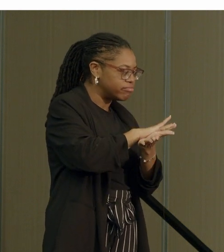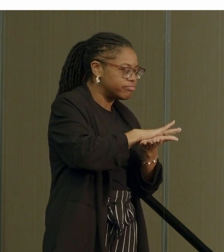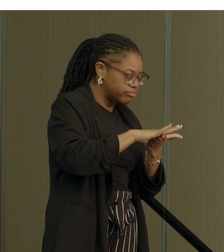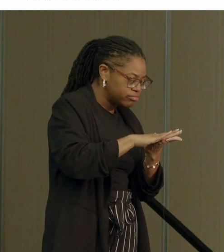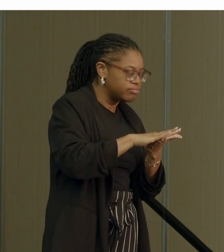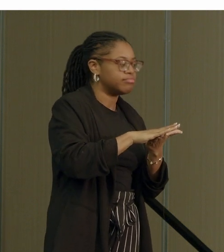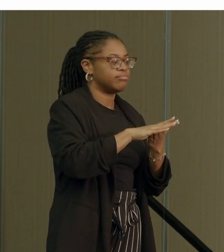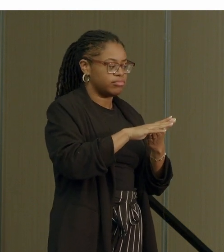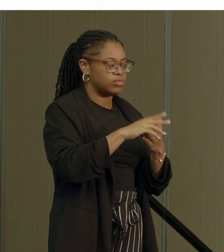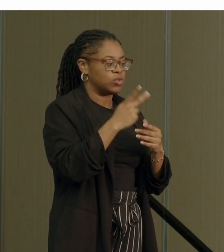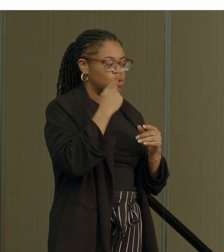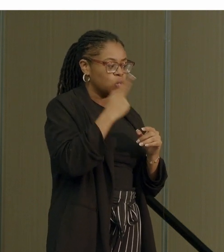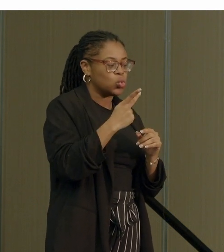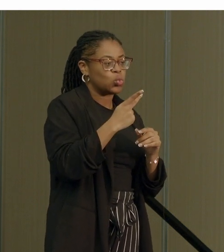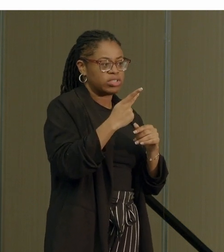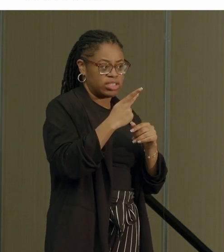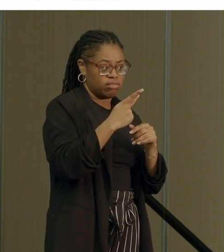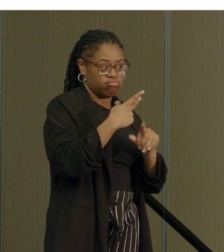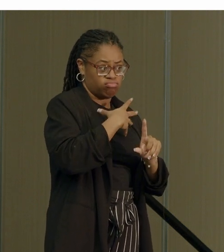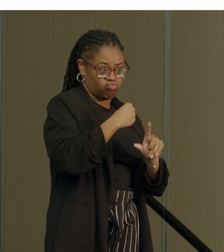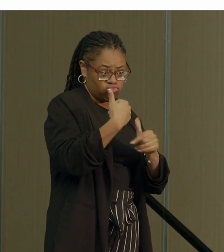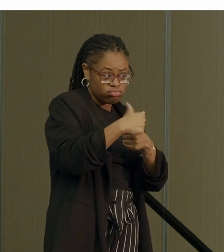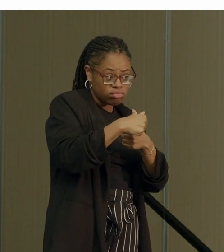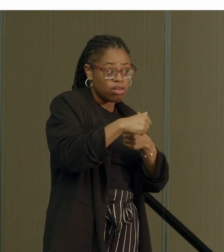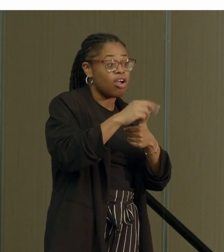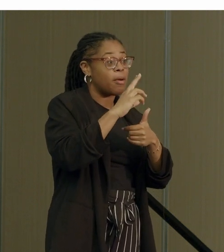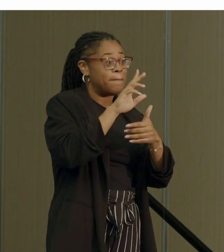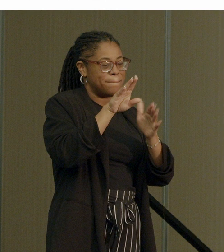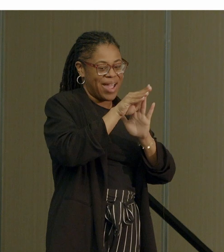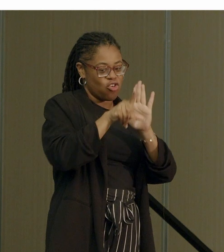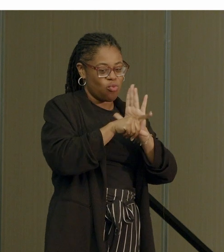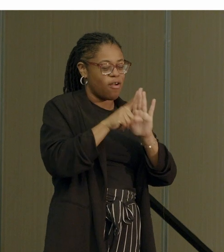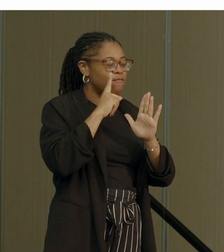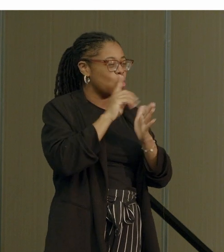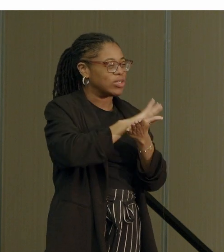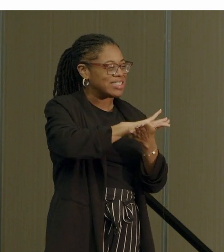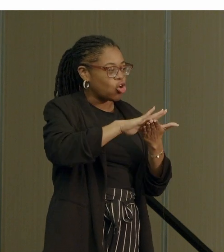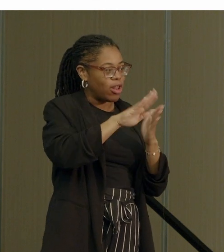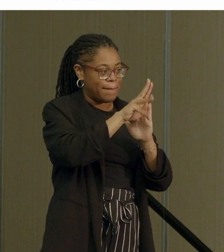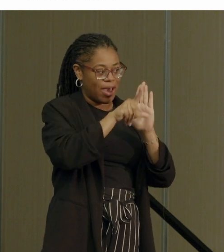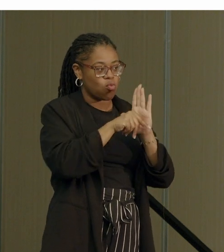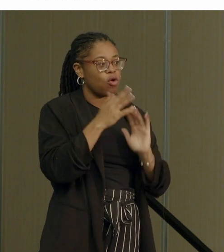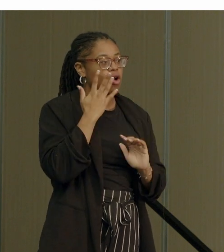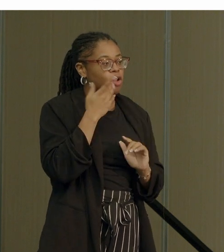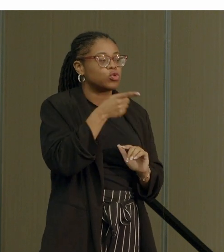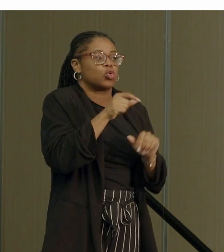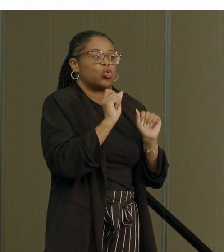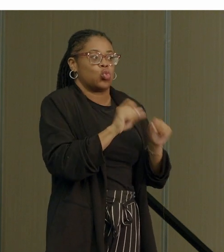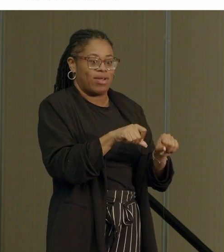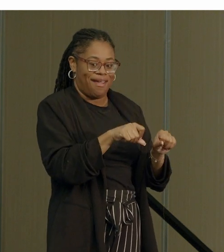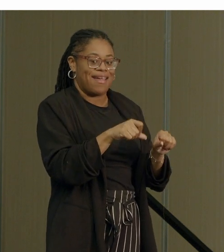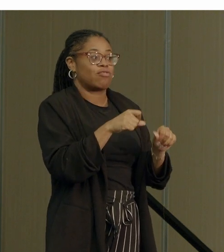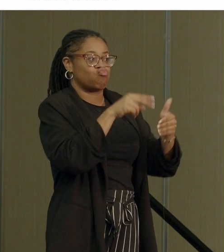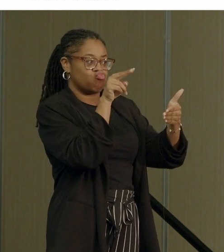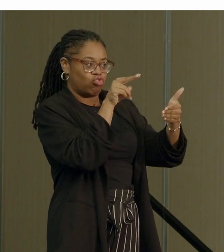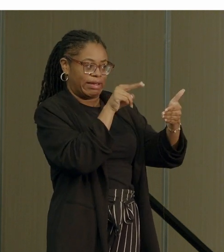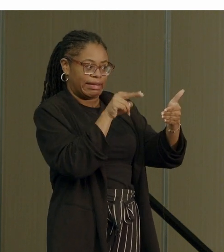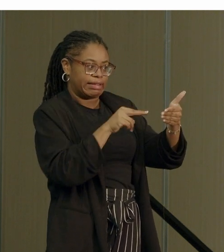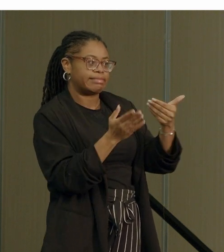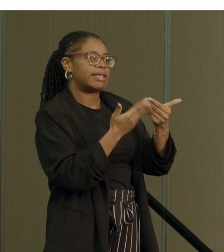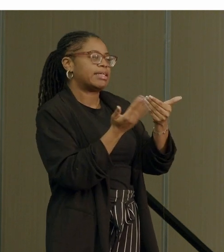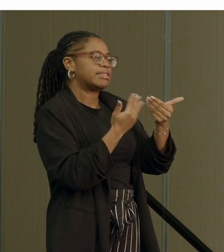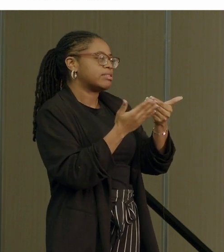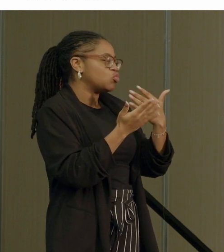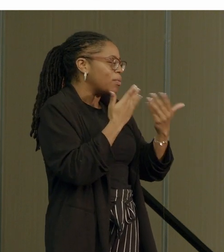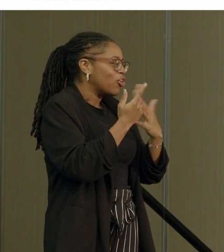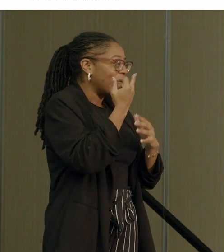draws a background behind the text to really give it a solid background so you can read that text easily no matter